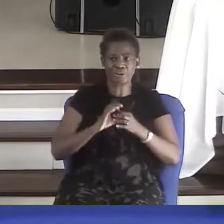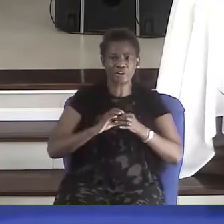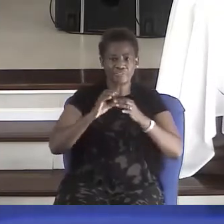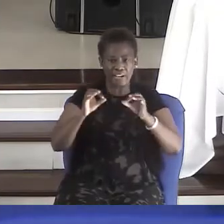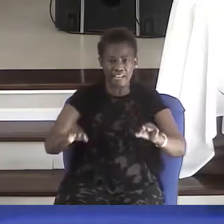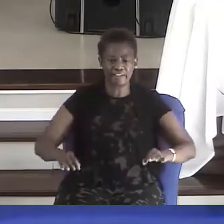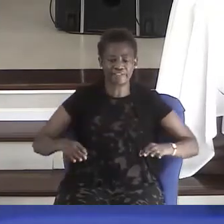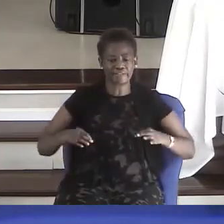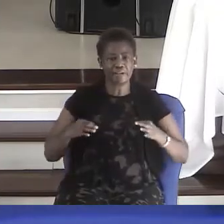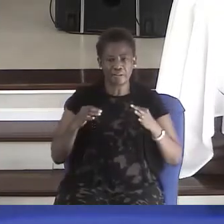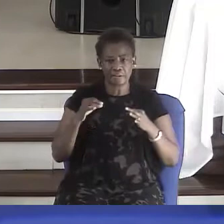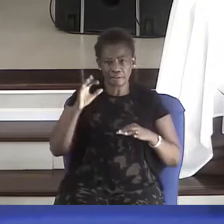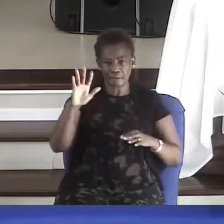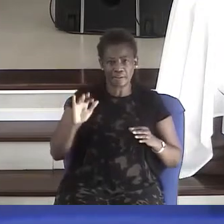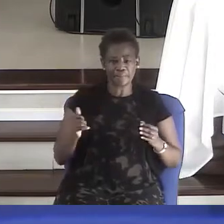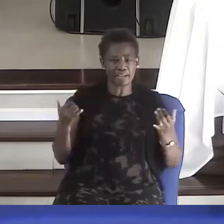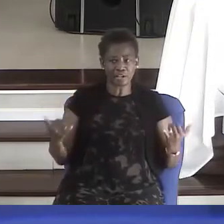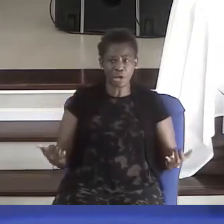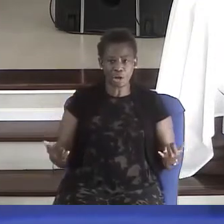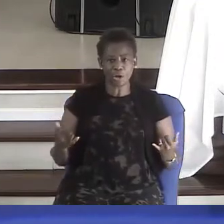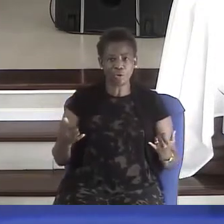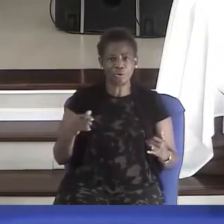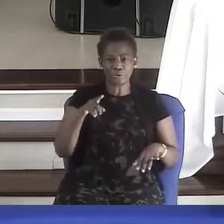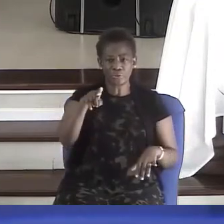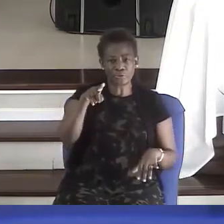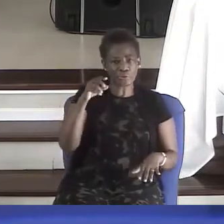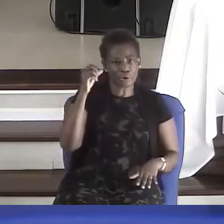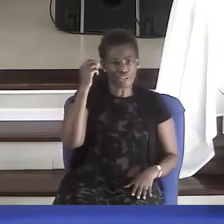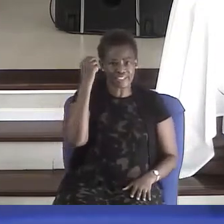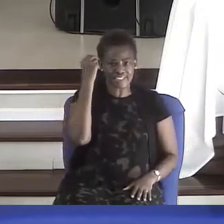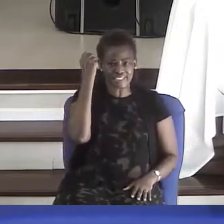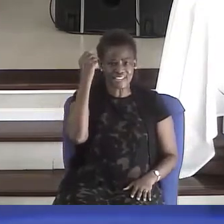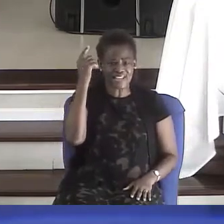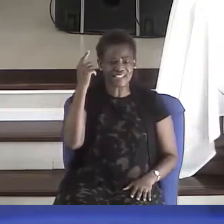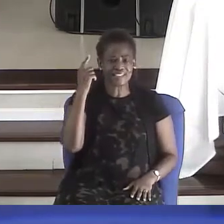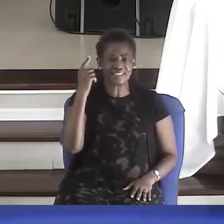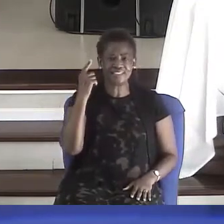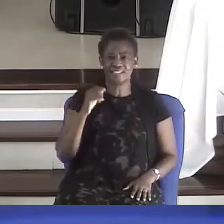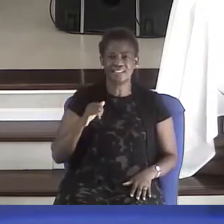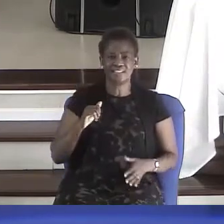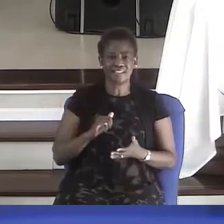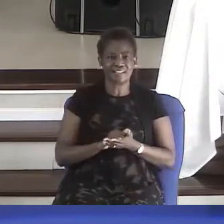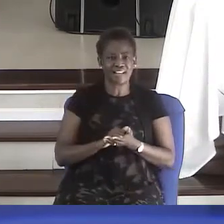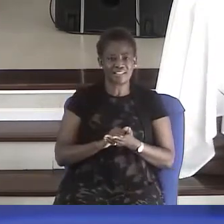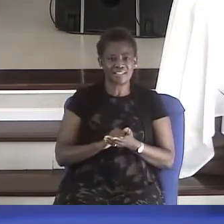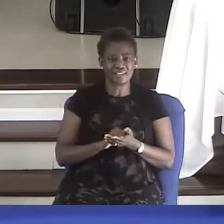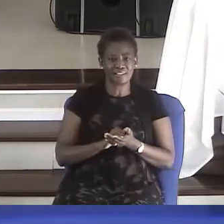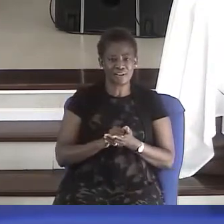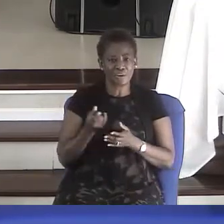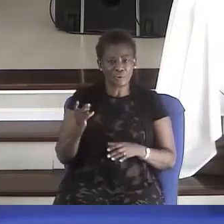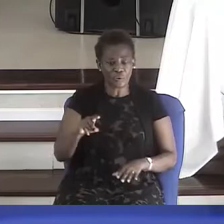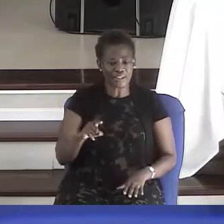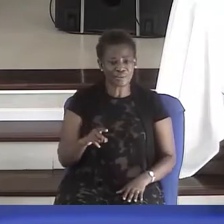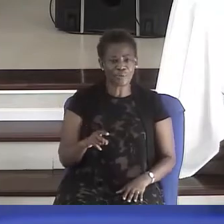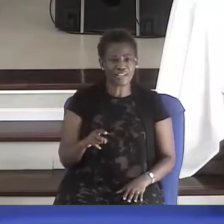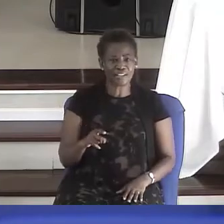we're talking about the fact that when we hold on as Christians or hold forth,